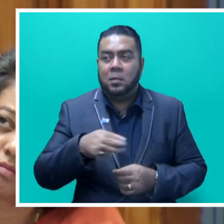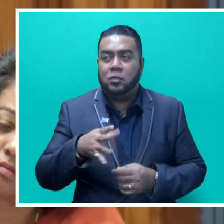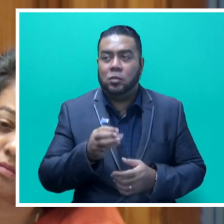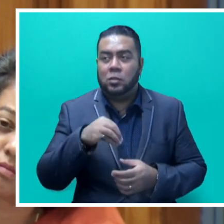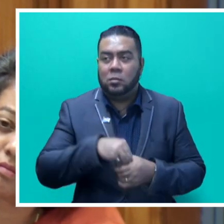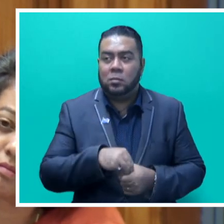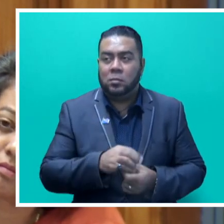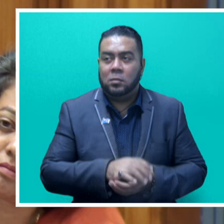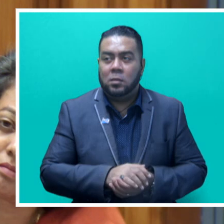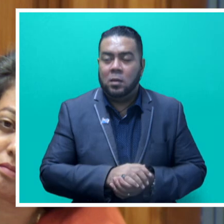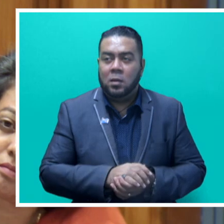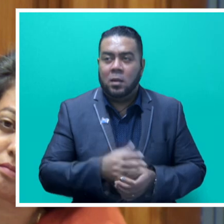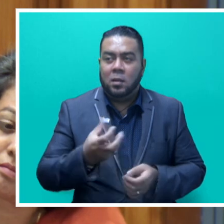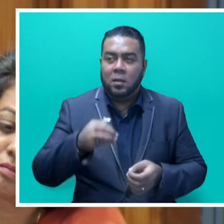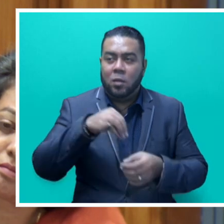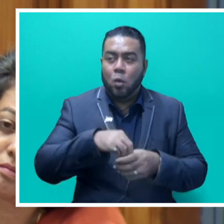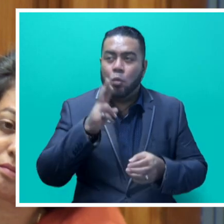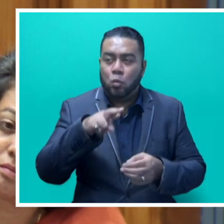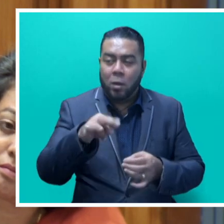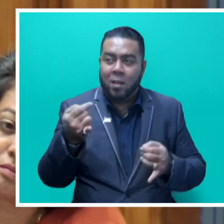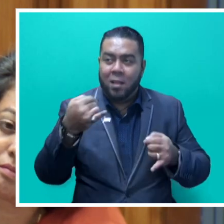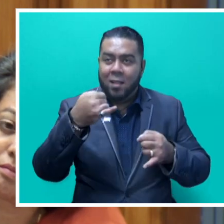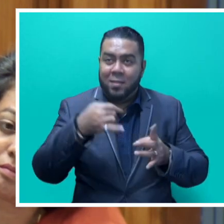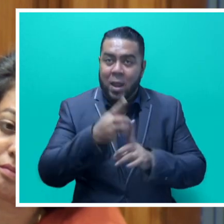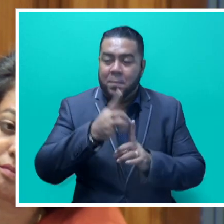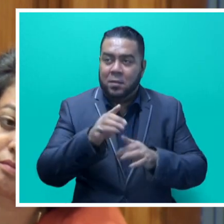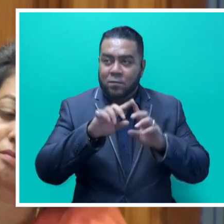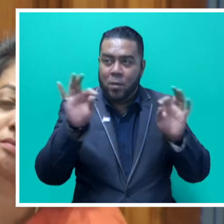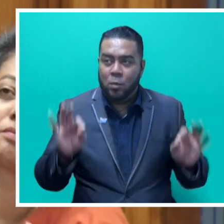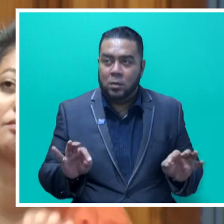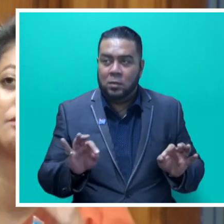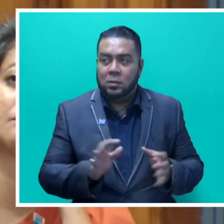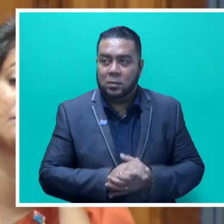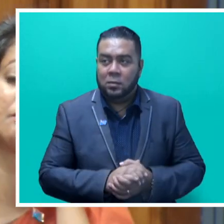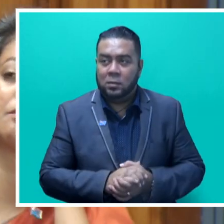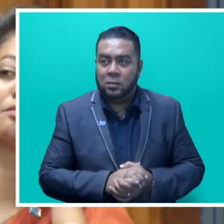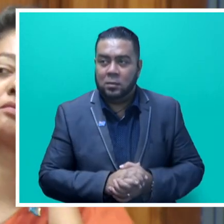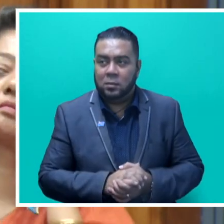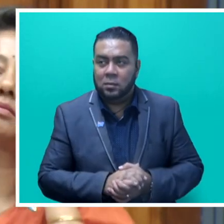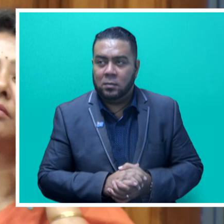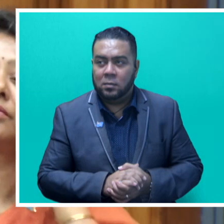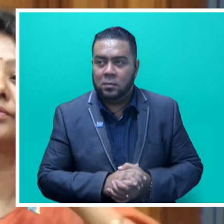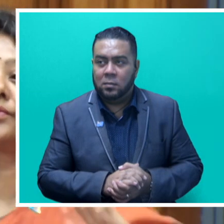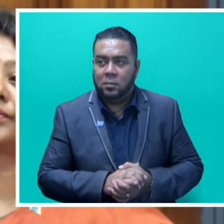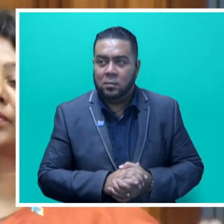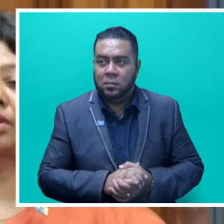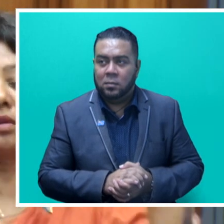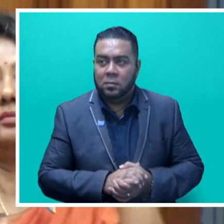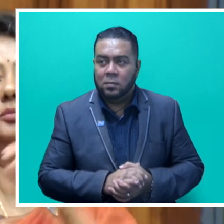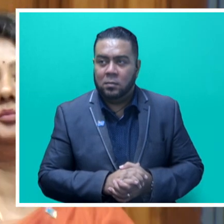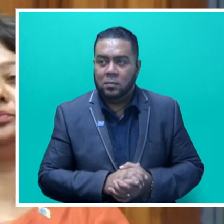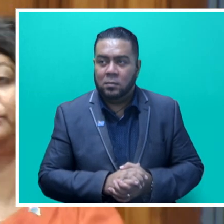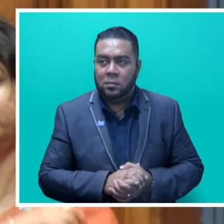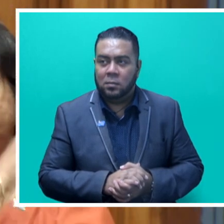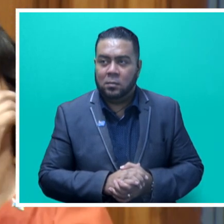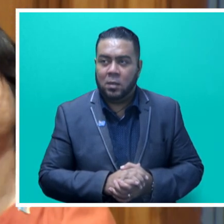role through the Integrated Rural Development Framework to coordinate rural development programs amongst a number of government